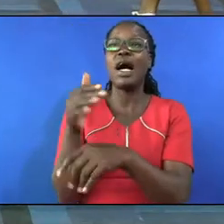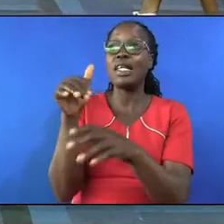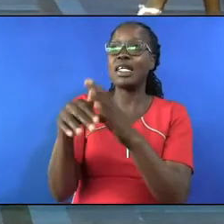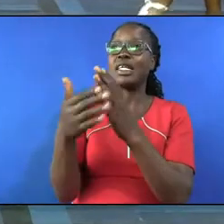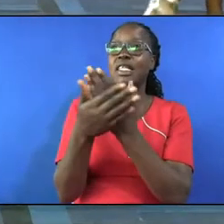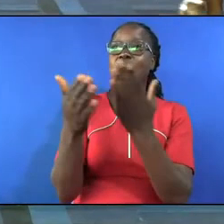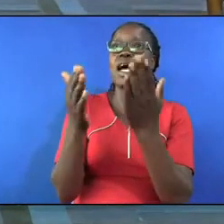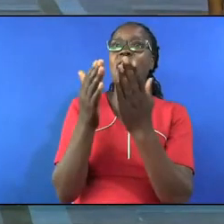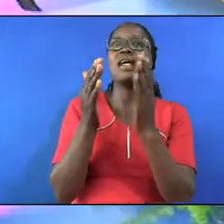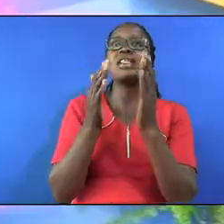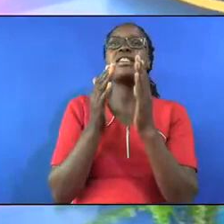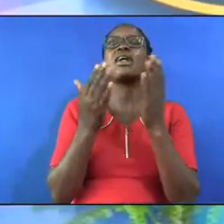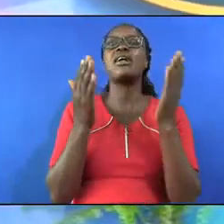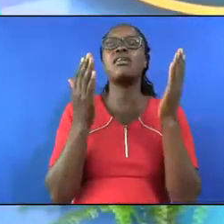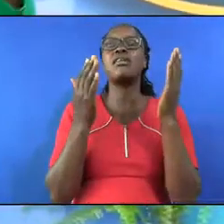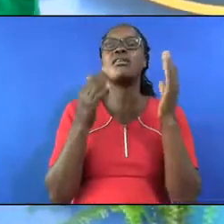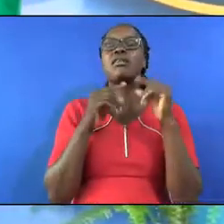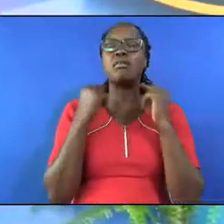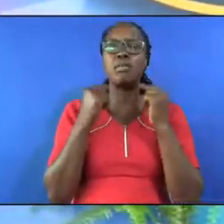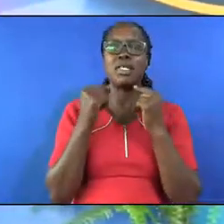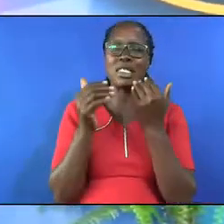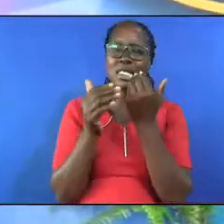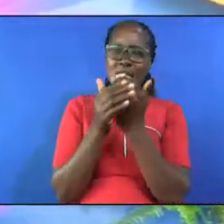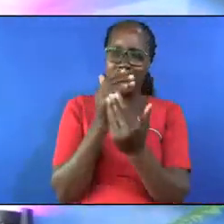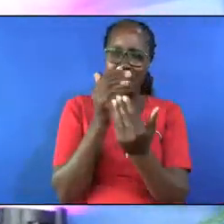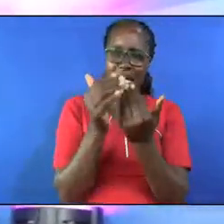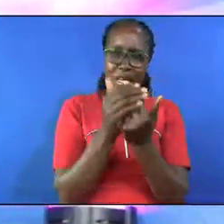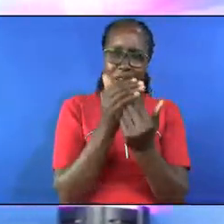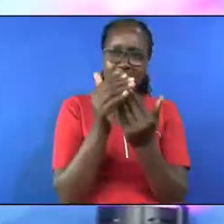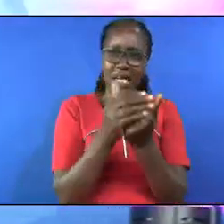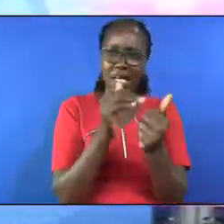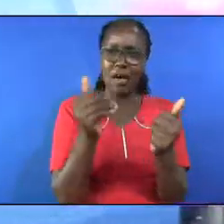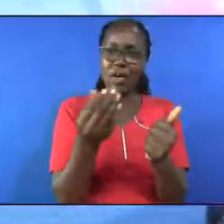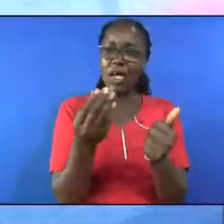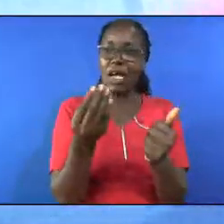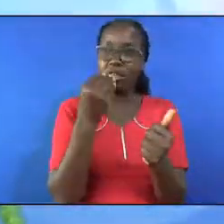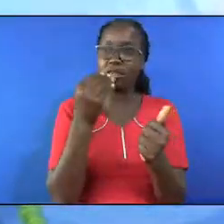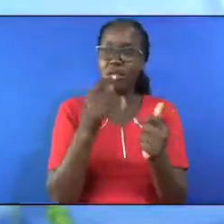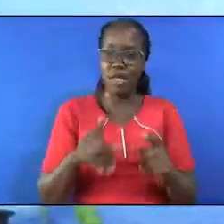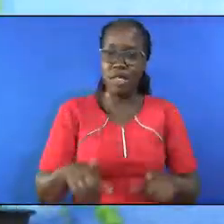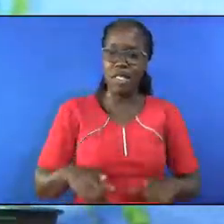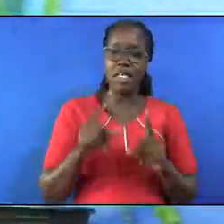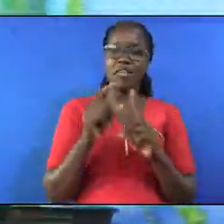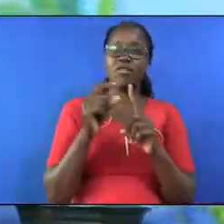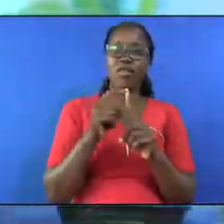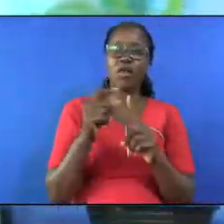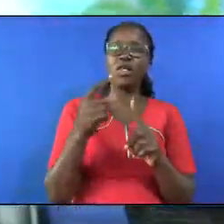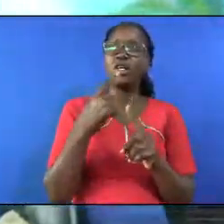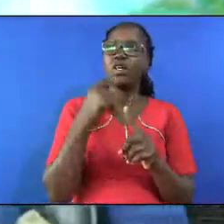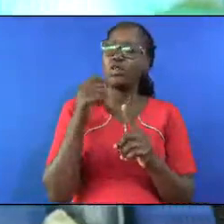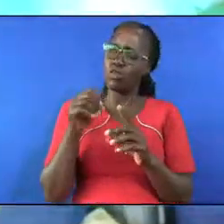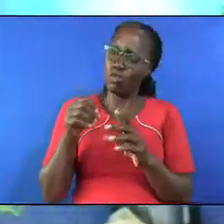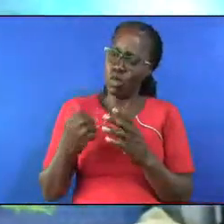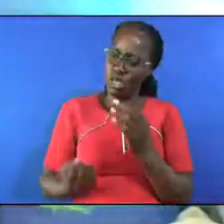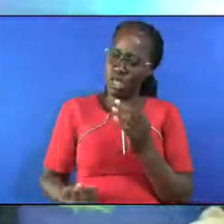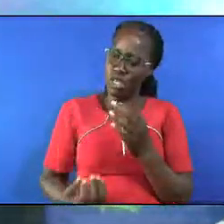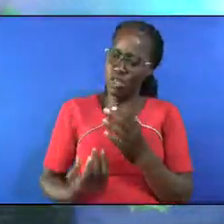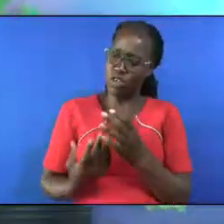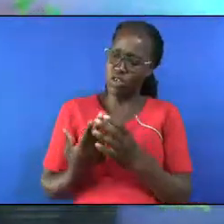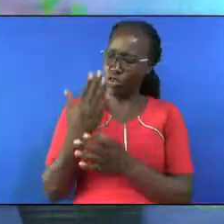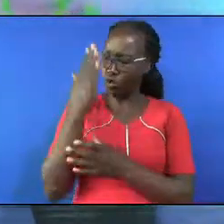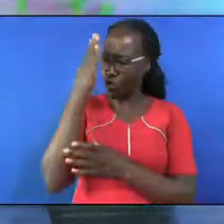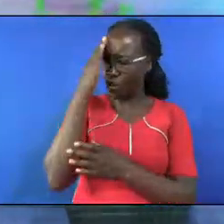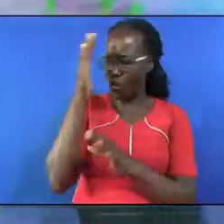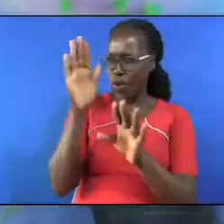the priest took care of him. And he was fed by the living word. Amen? And so he grew up knowing all